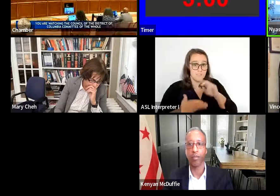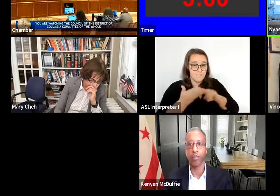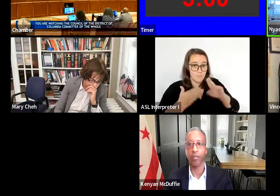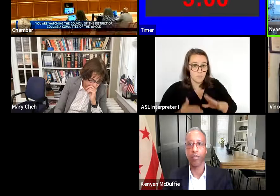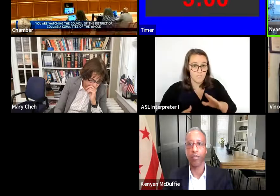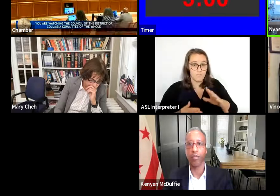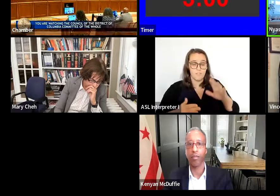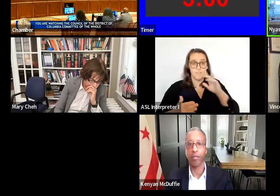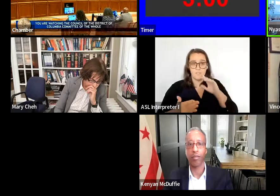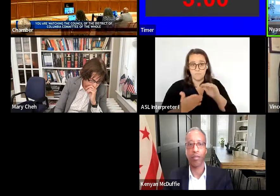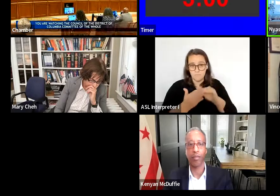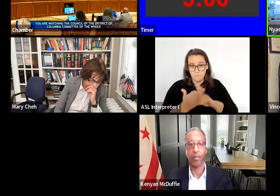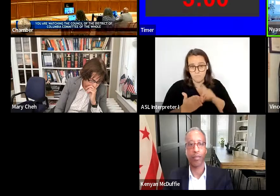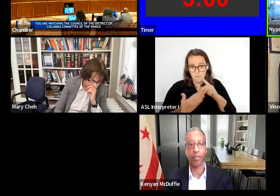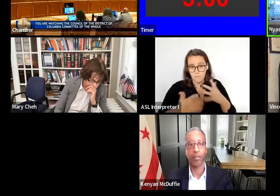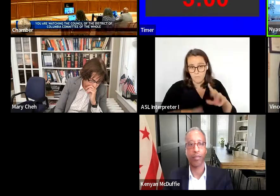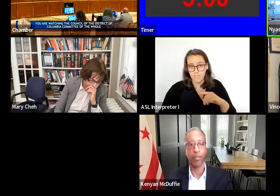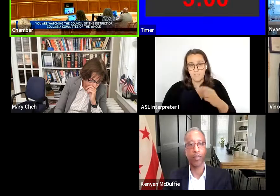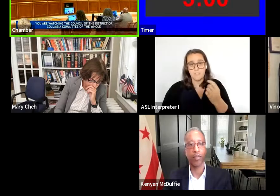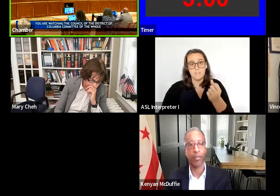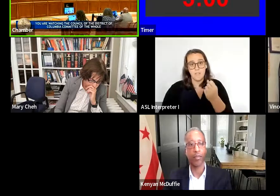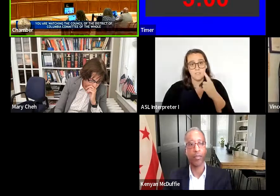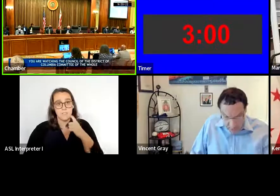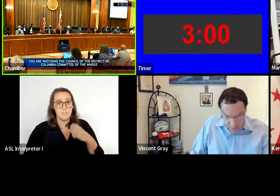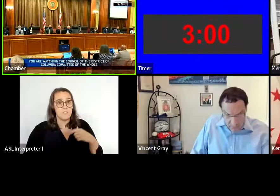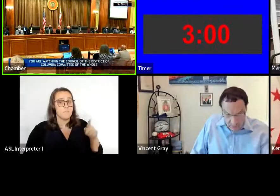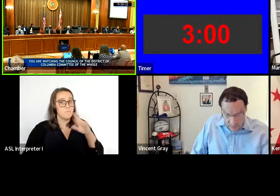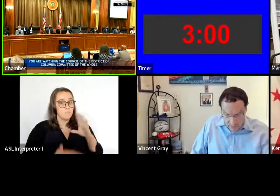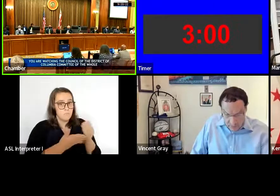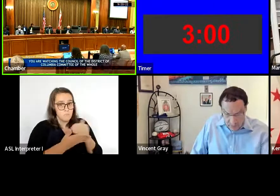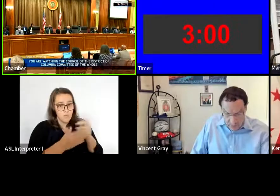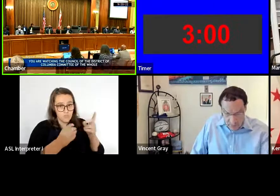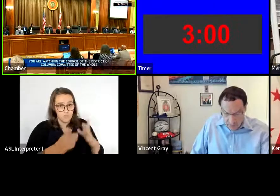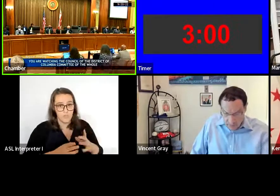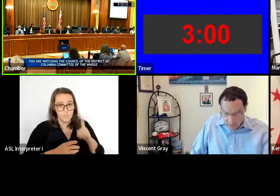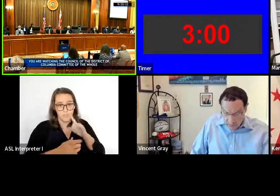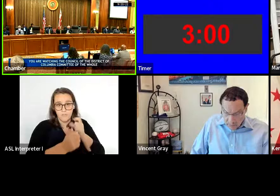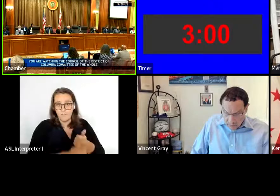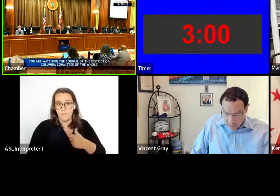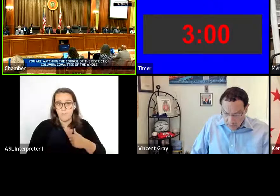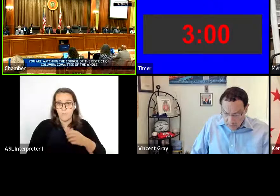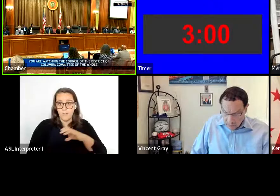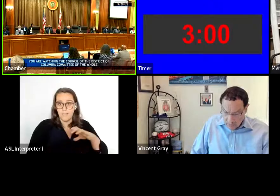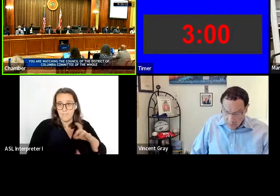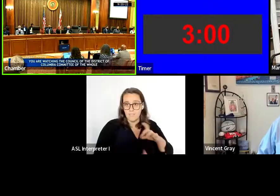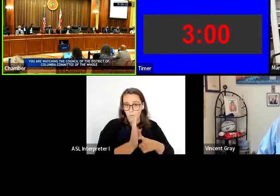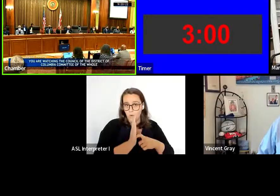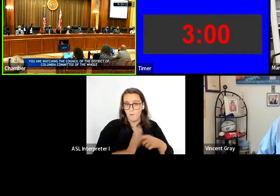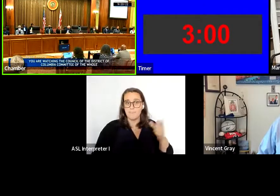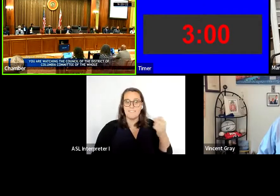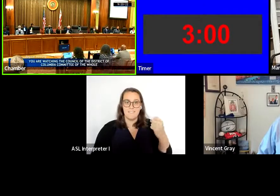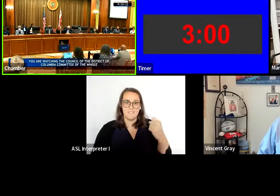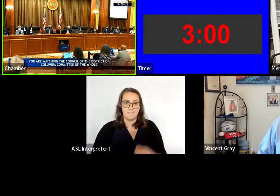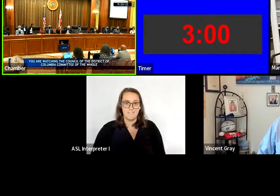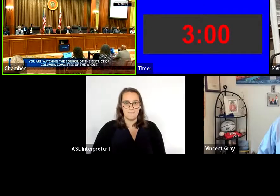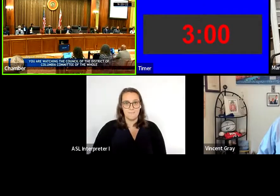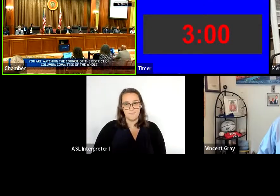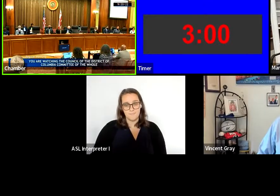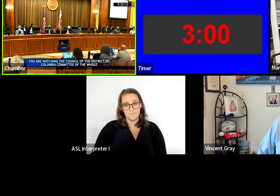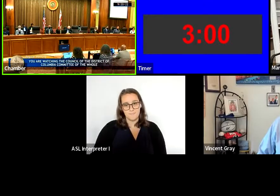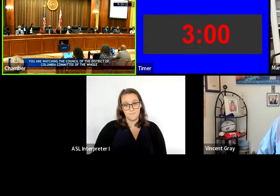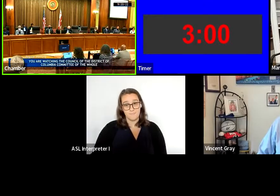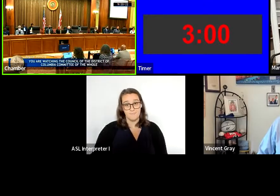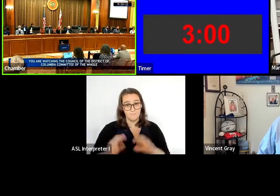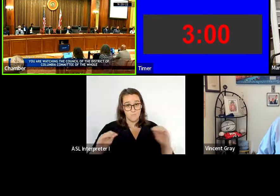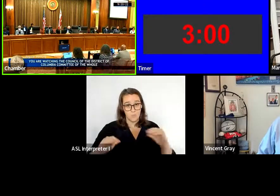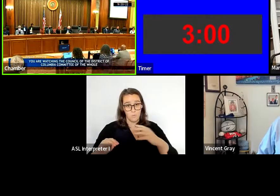is. Madam Budget Director, does the measure's fiscal impact statement comply with council requirements? Yes, it does. Without objection,